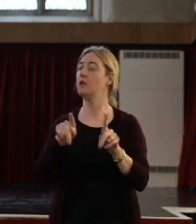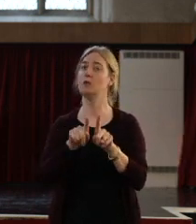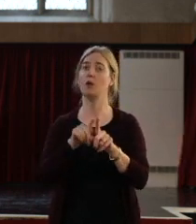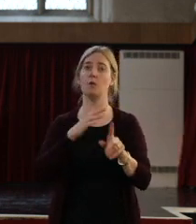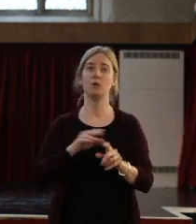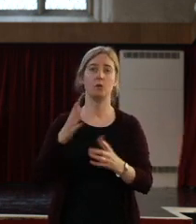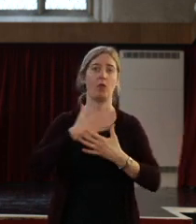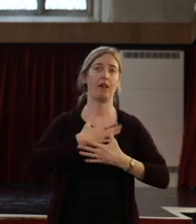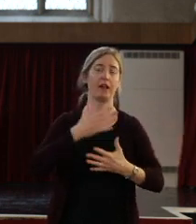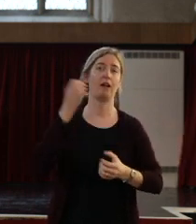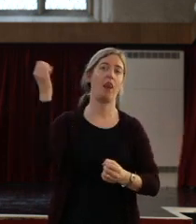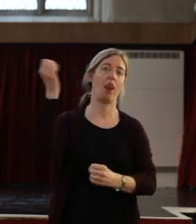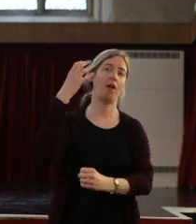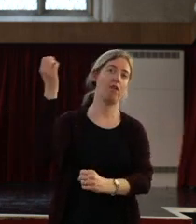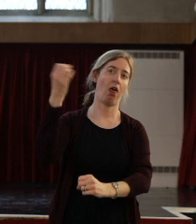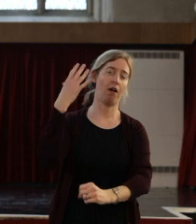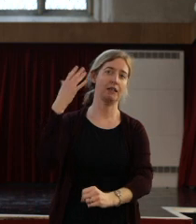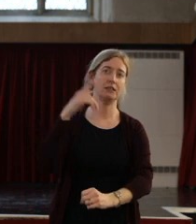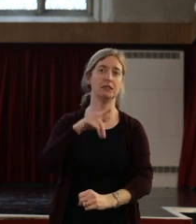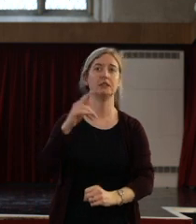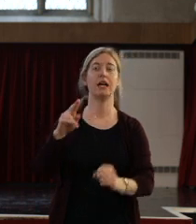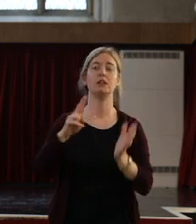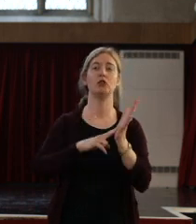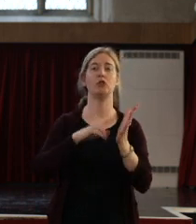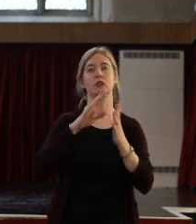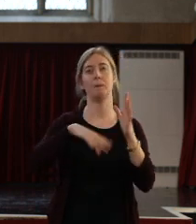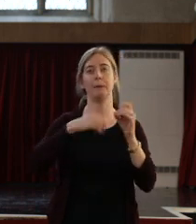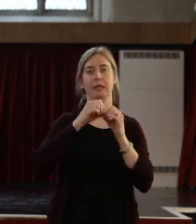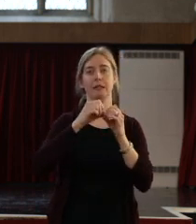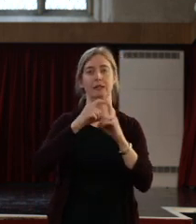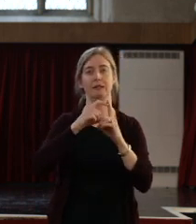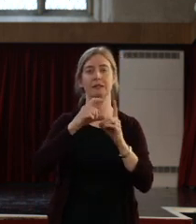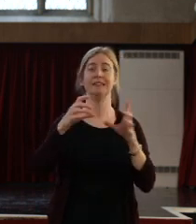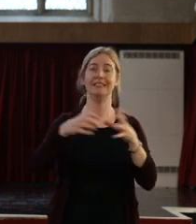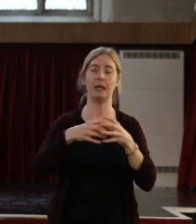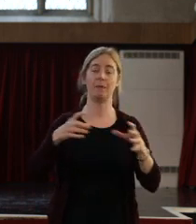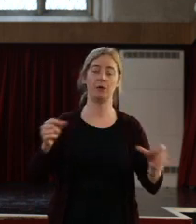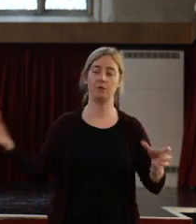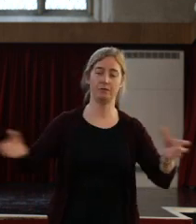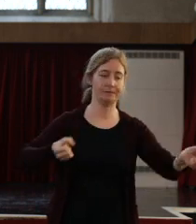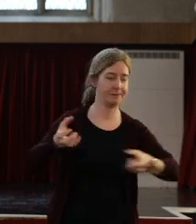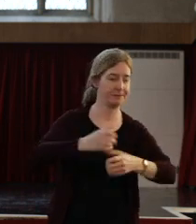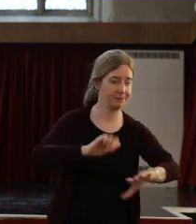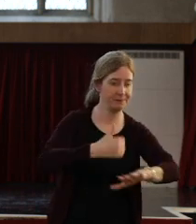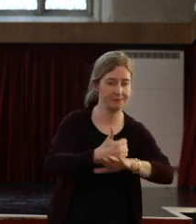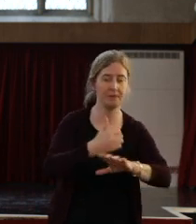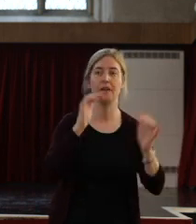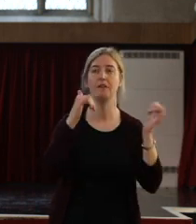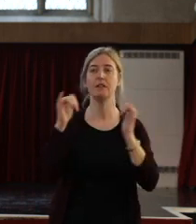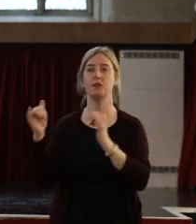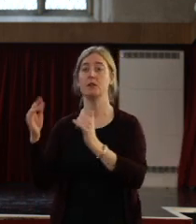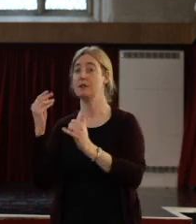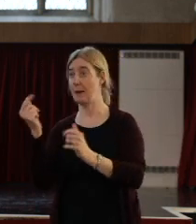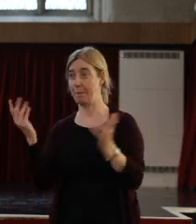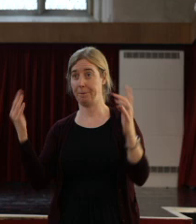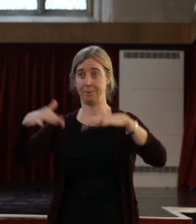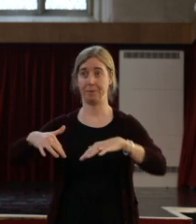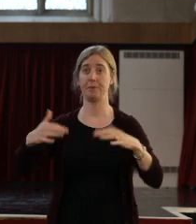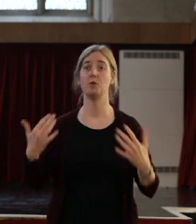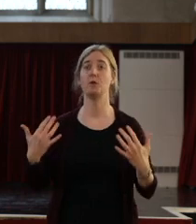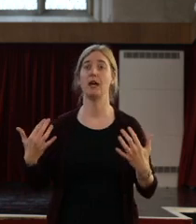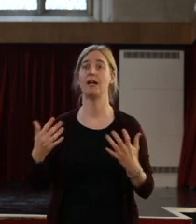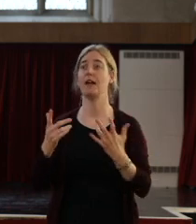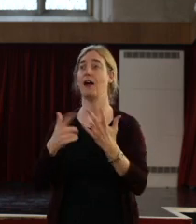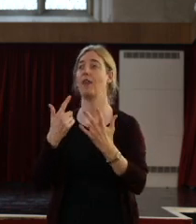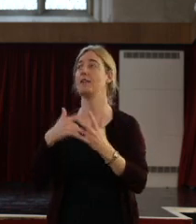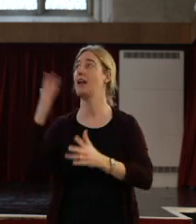Love Light and the Norwich BID team who have worked to pull the festival together, some of whom are here today, and others who